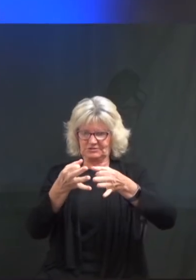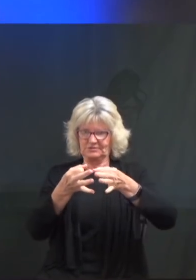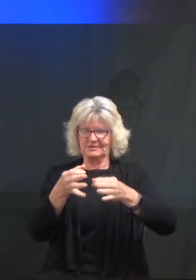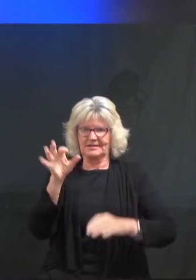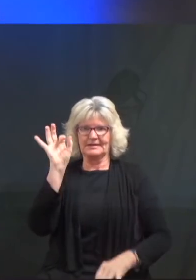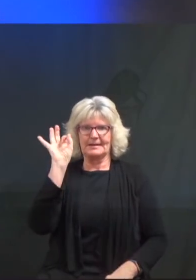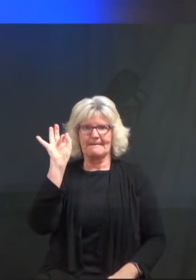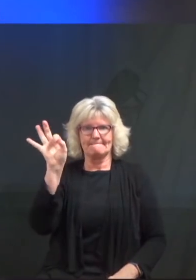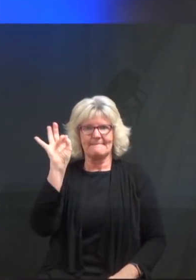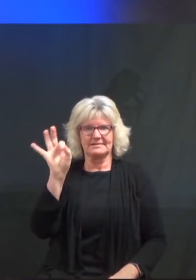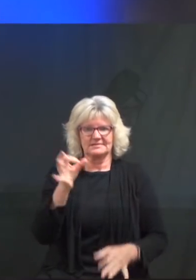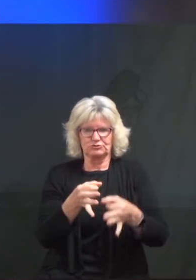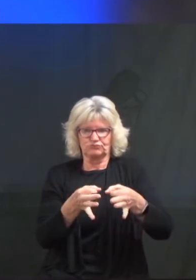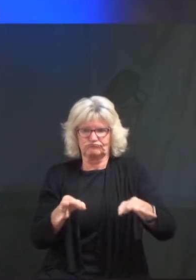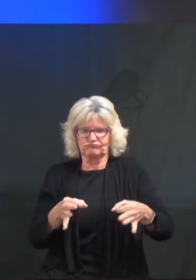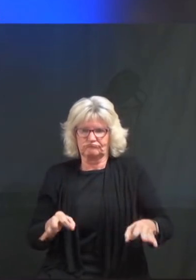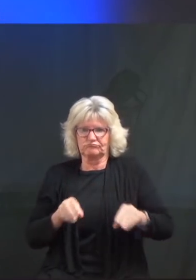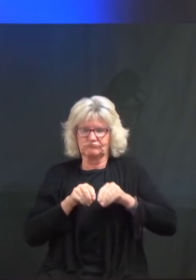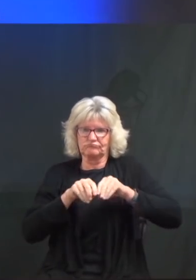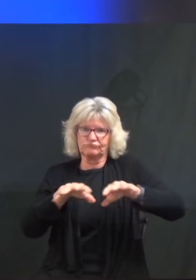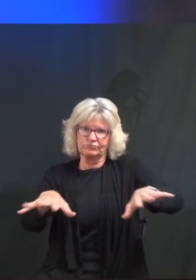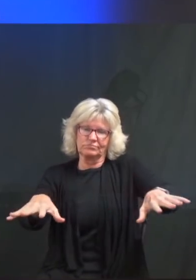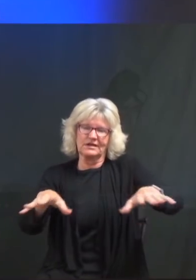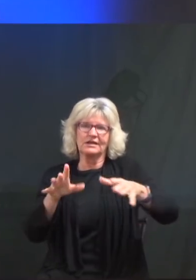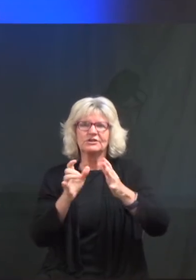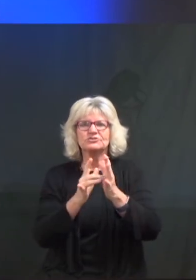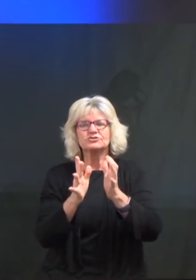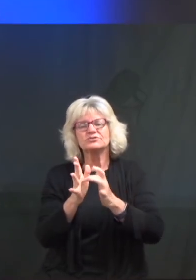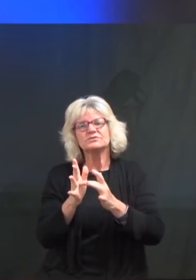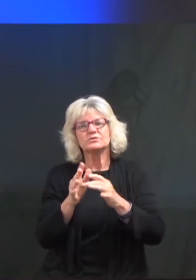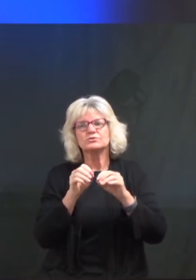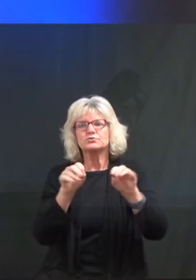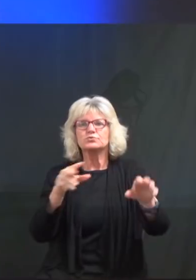they are taking Jesus to the world.